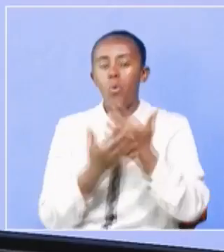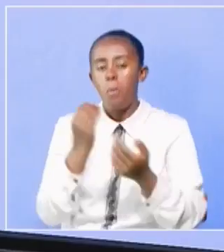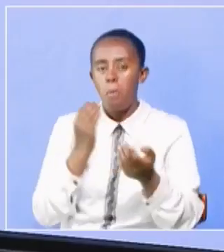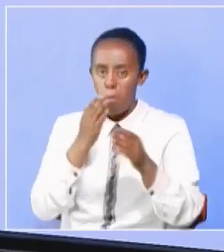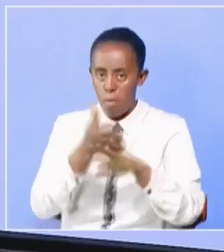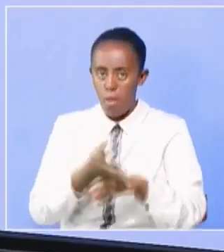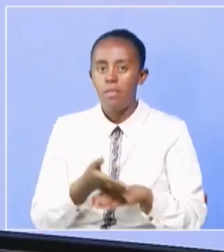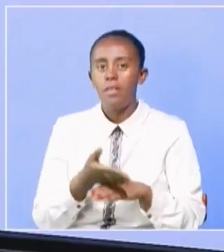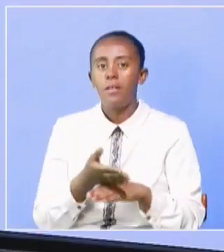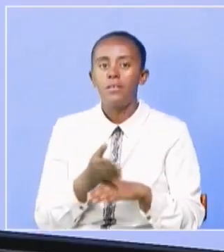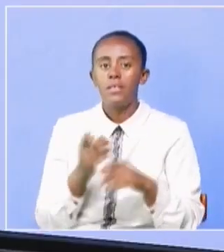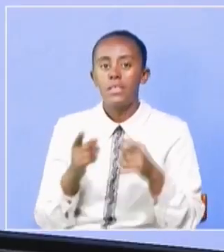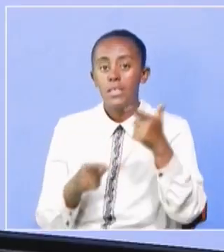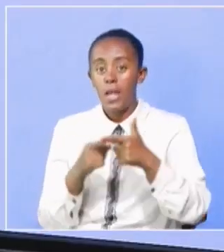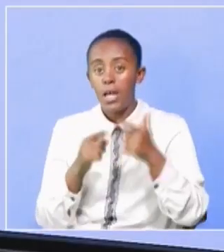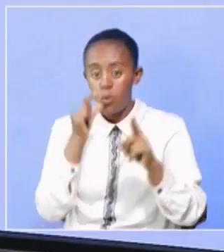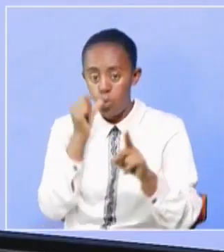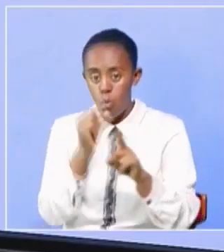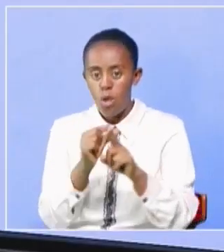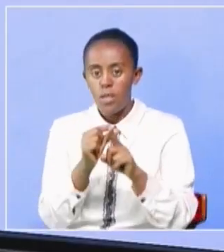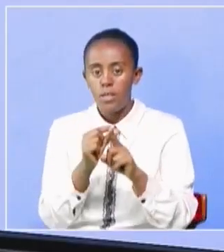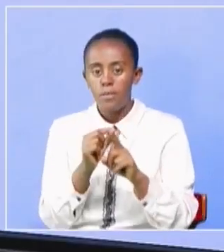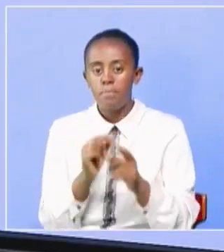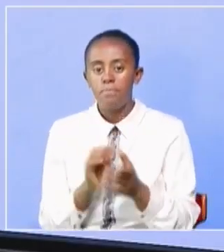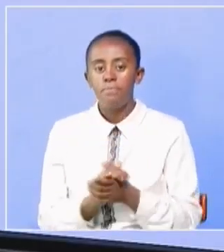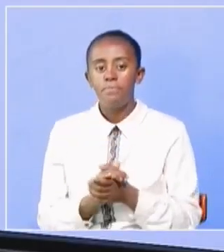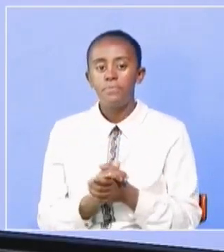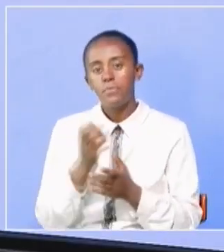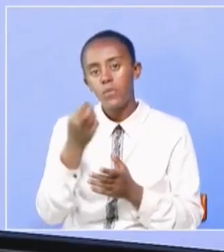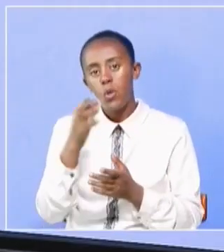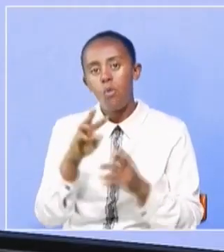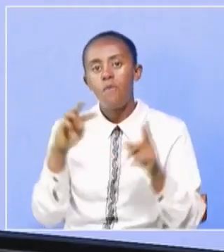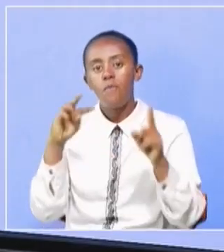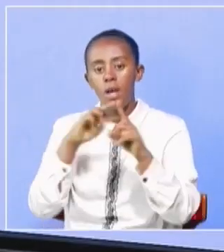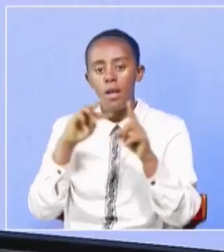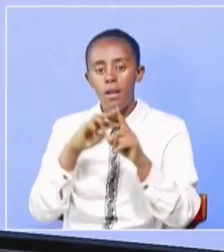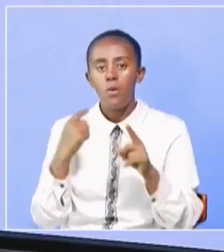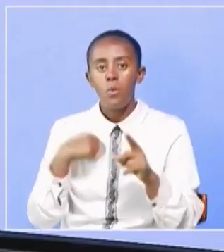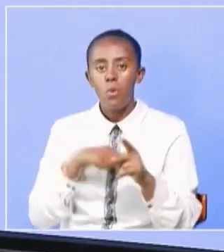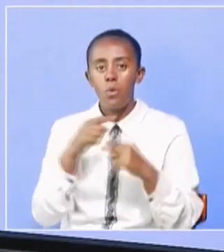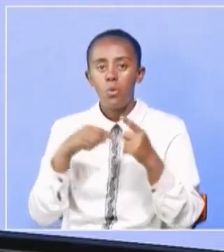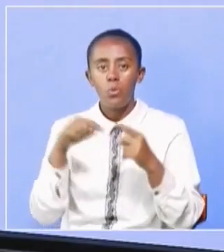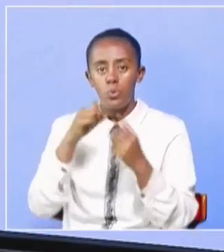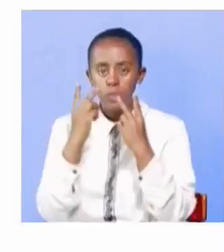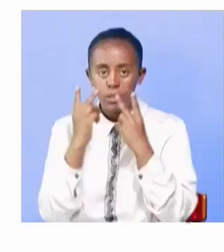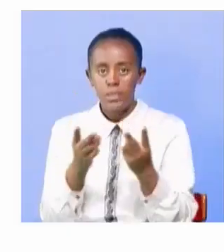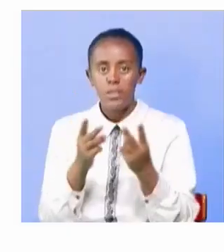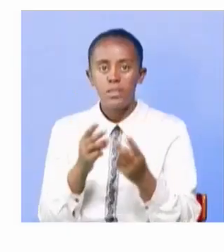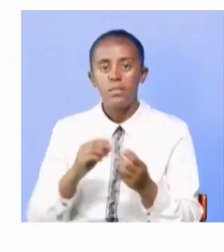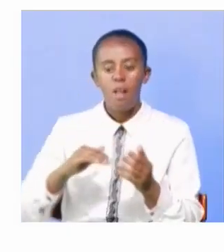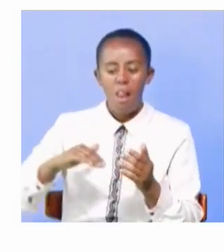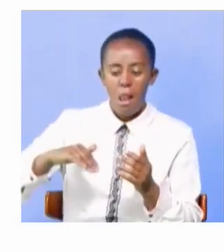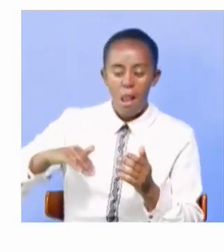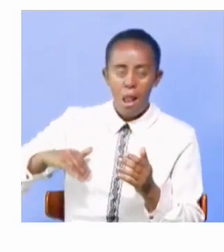on. The second word or vocabulary that we're going to see today is lagging.